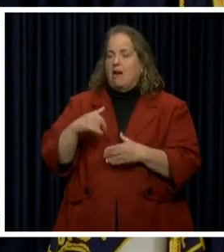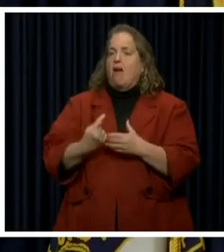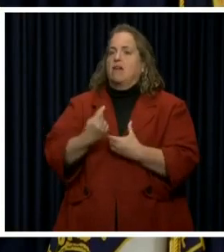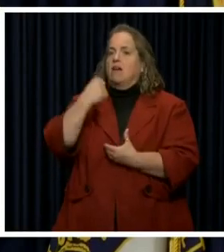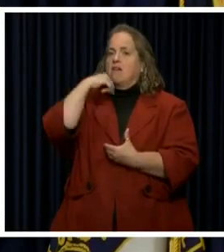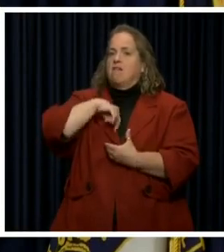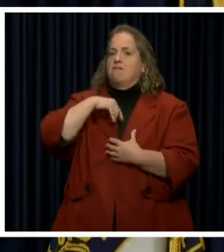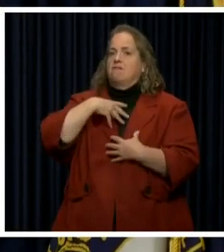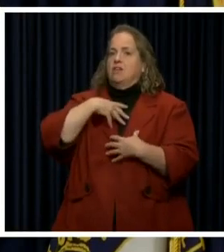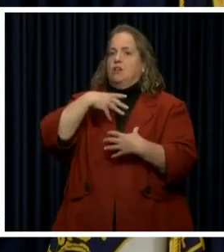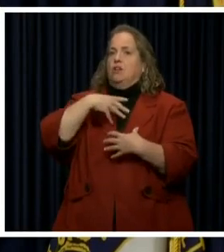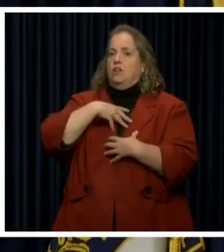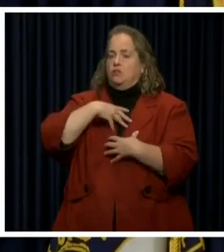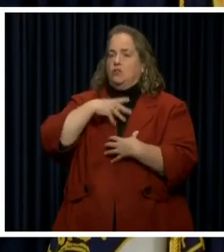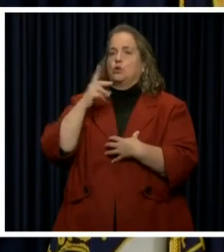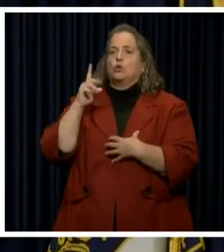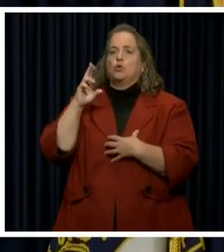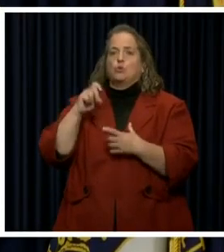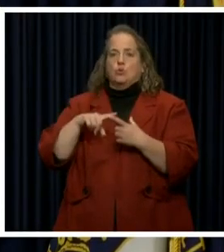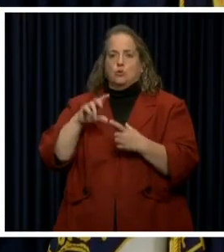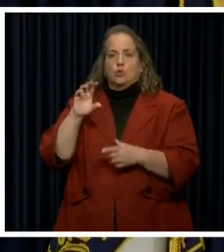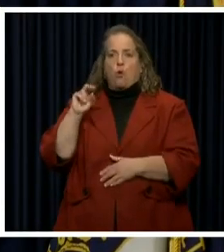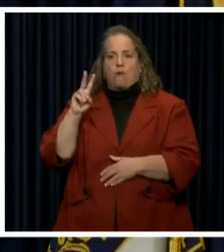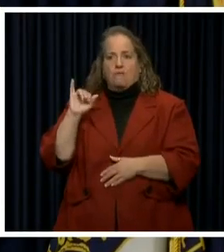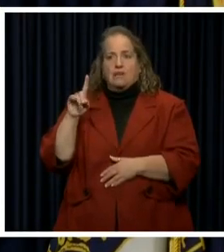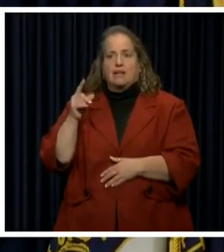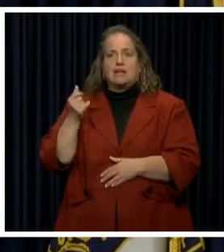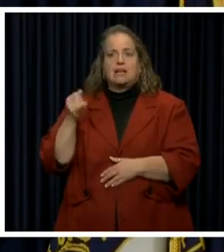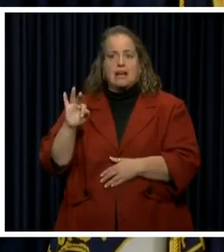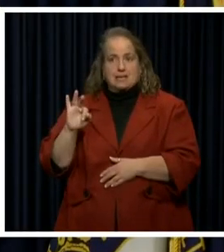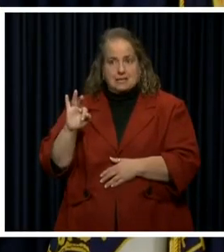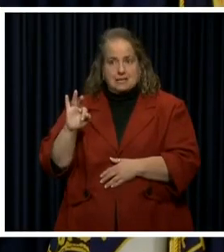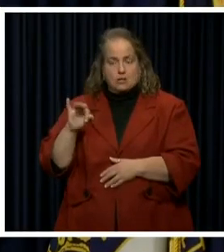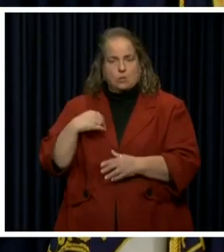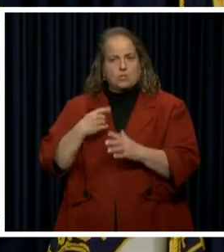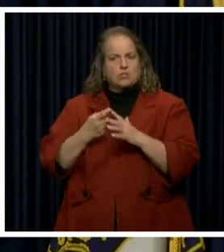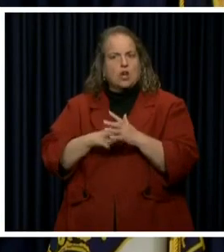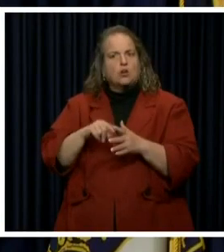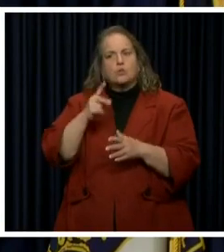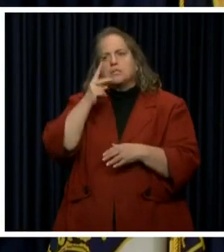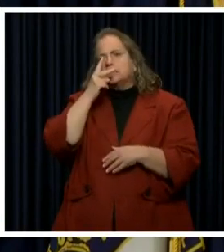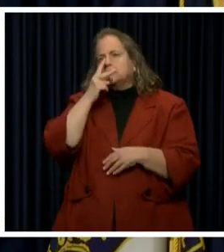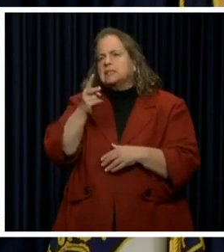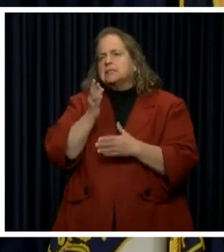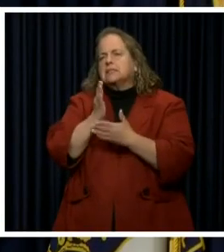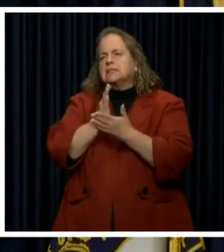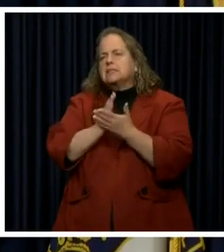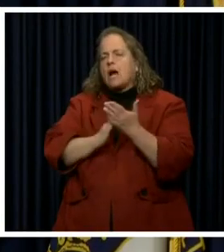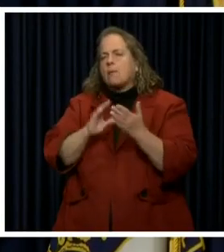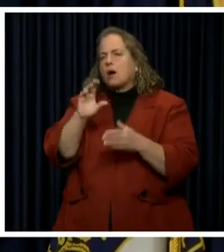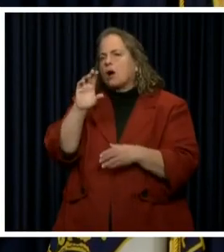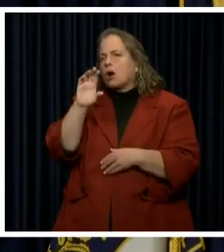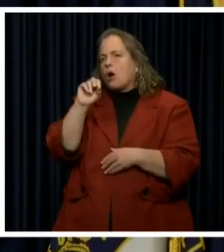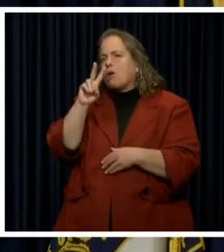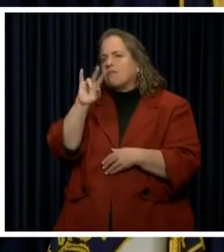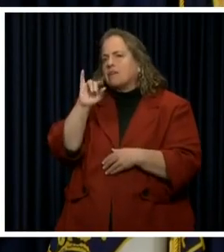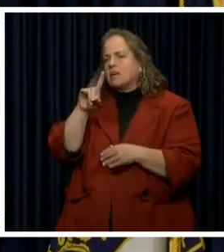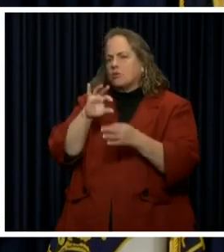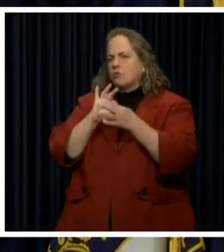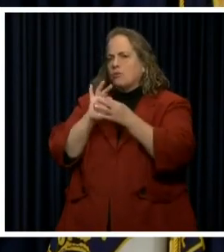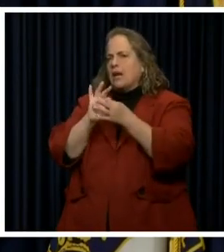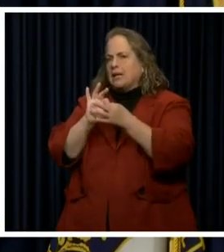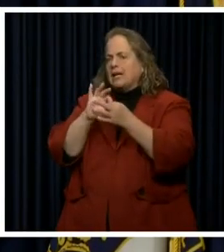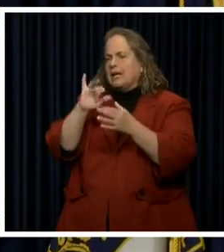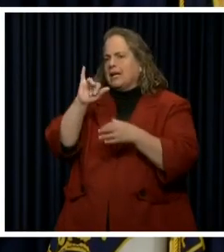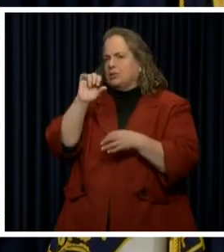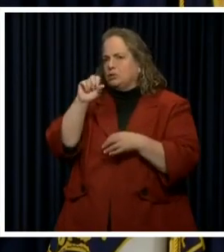to COVID-19. We started seeing, a couple of at least COVID-related issues around the country,